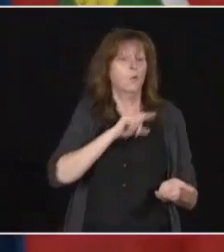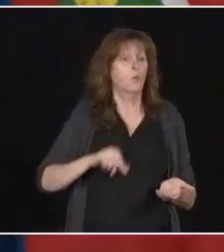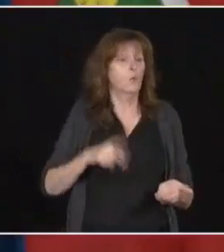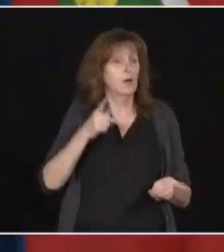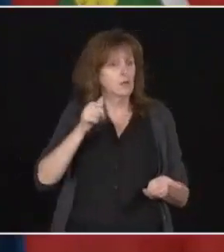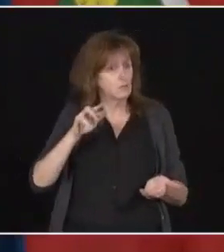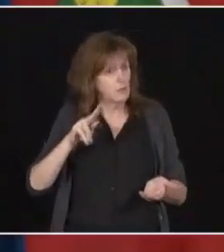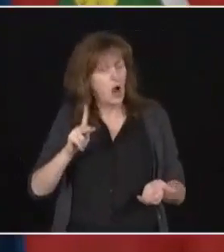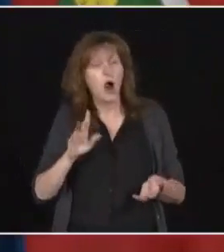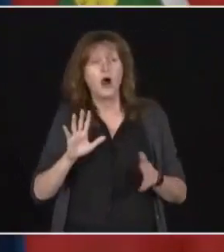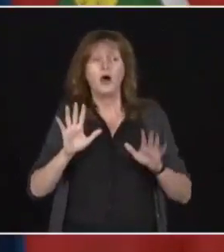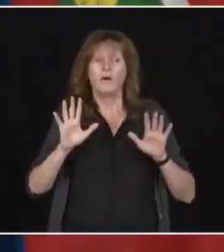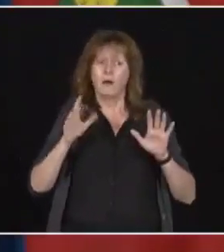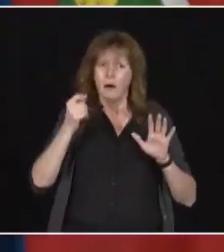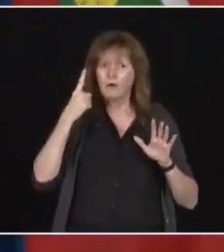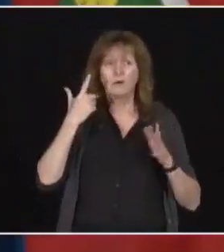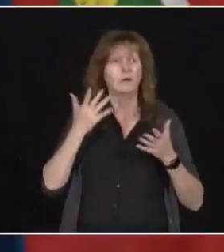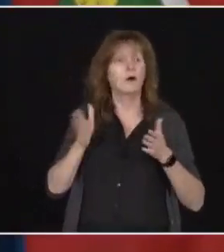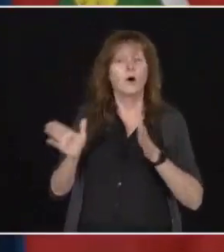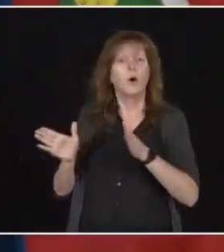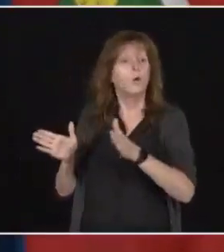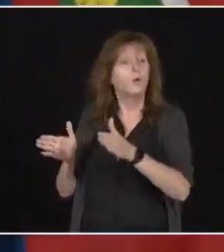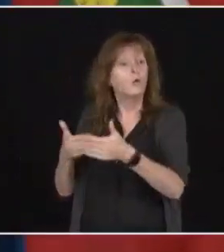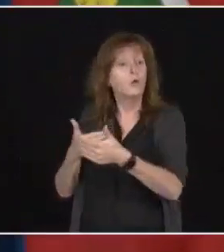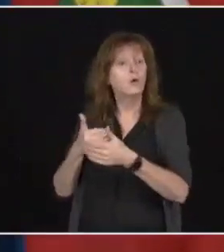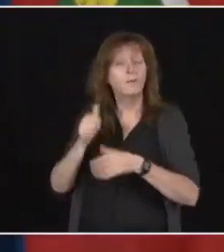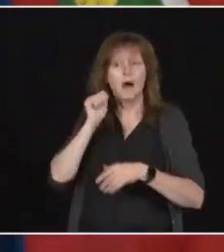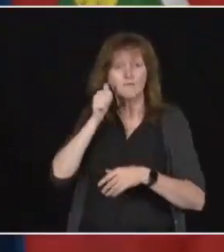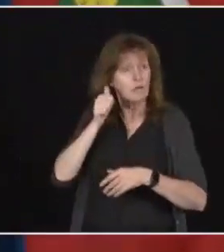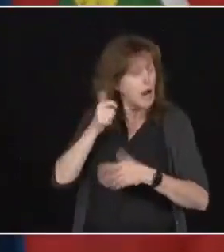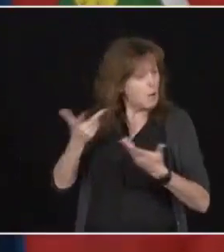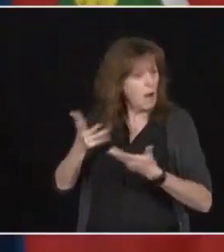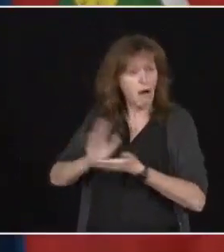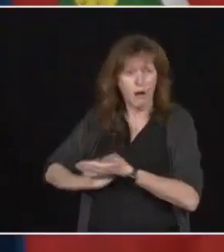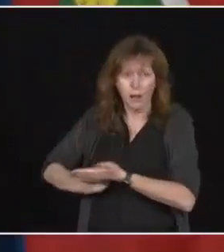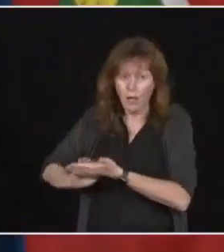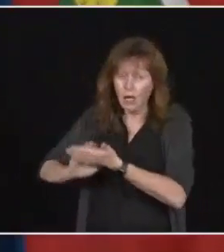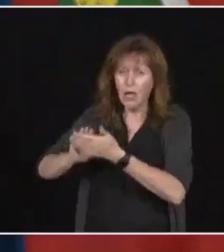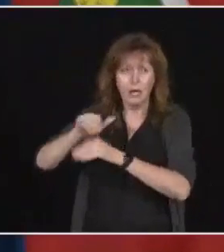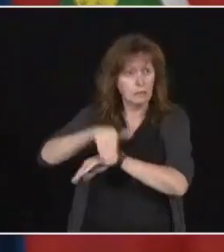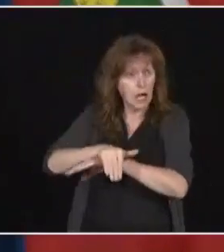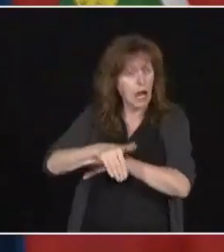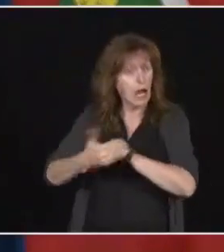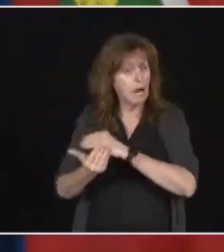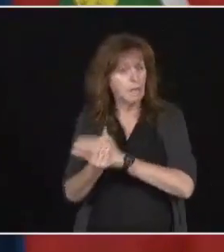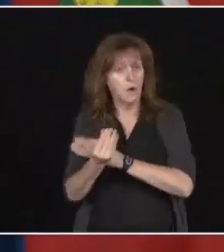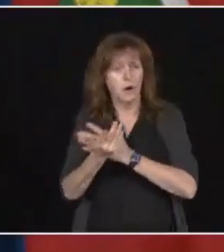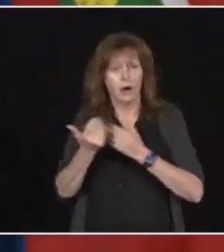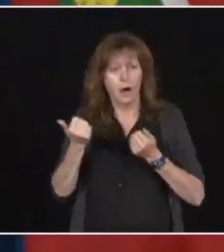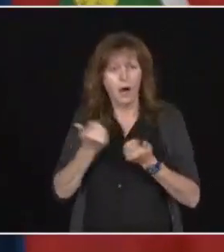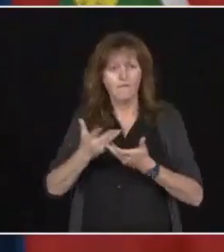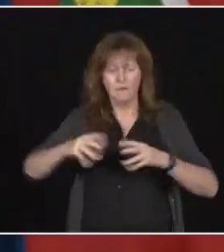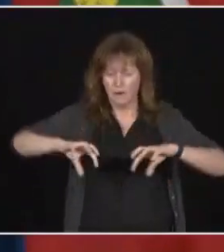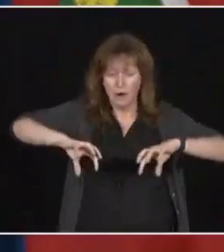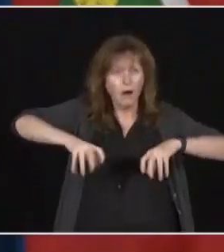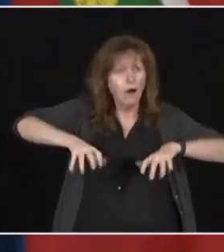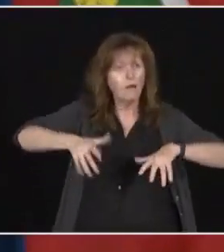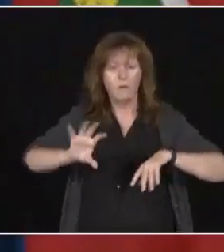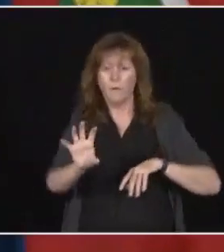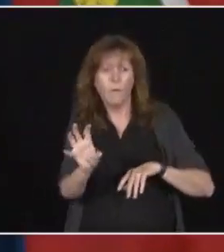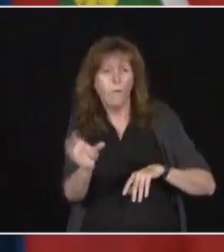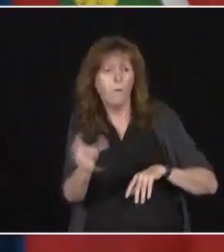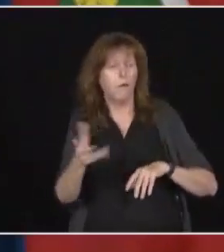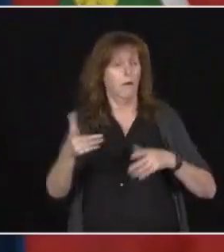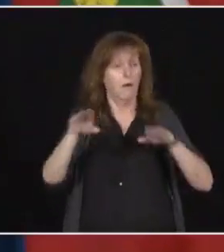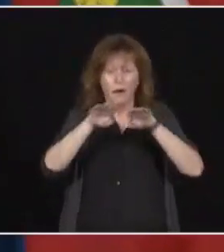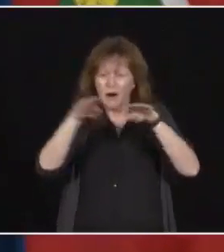understand that the rooms are disinfected at the end of every night and the beginning of every day, door handles, the podium, and anything that we would come into contact